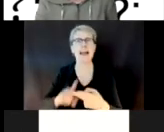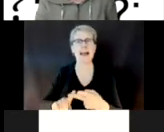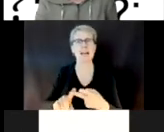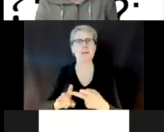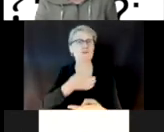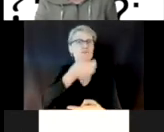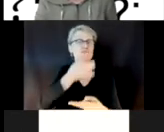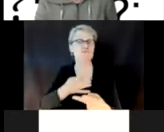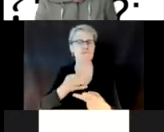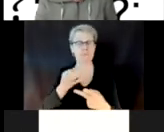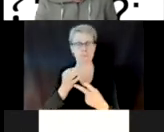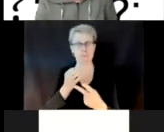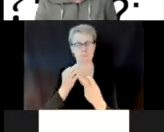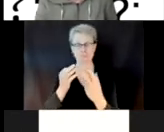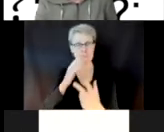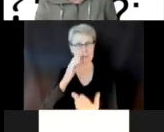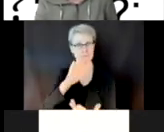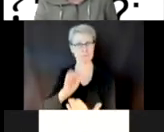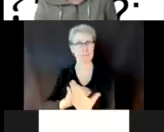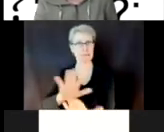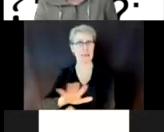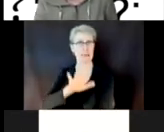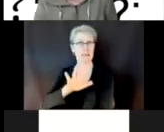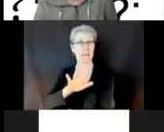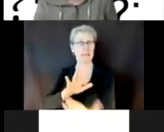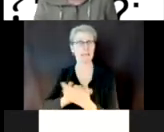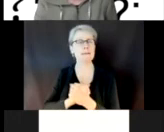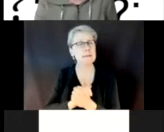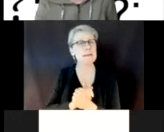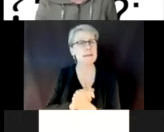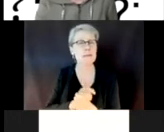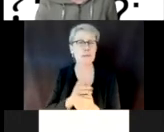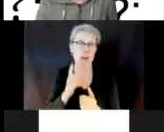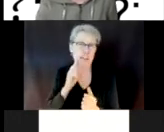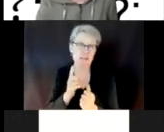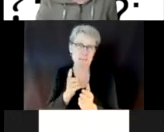things. So you may want to kind of consider